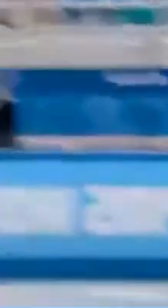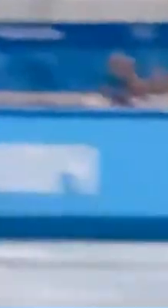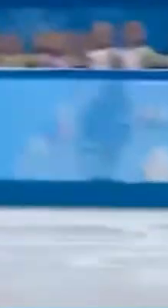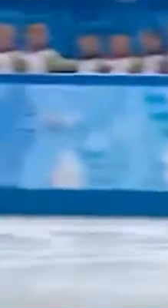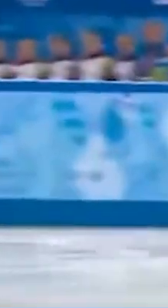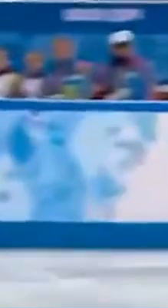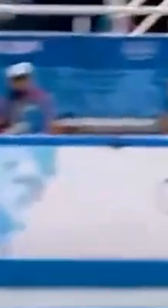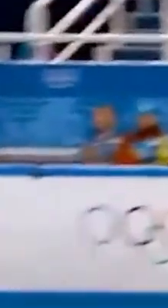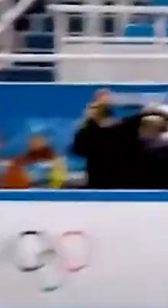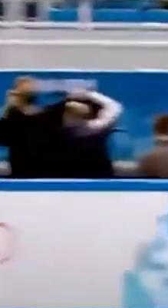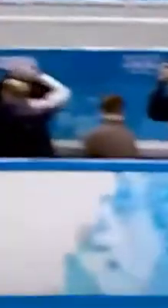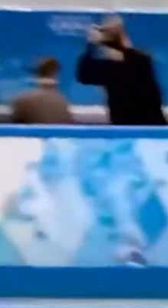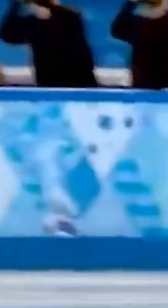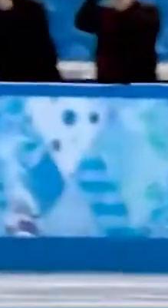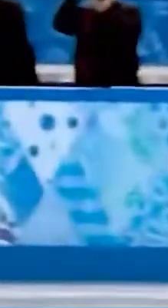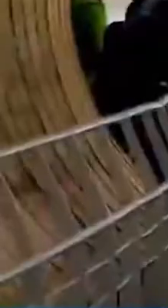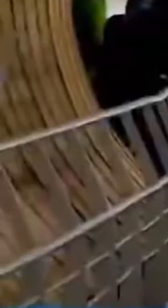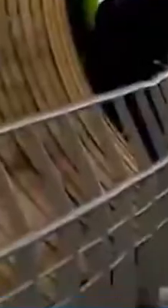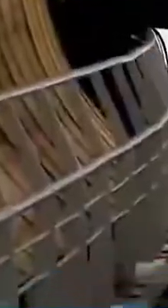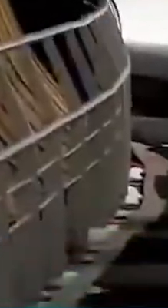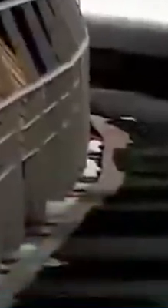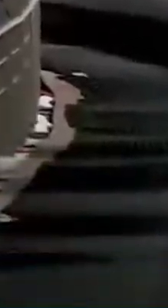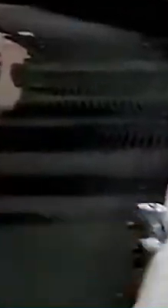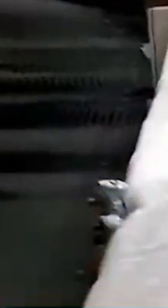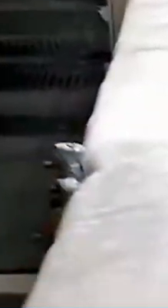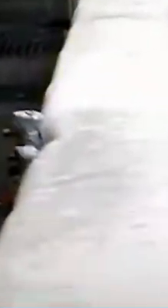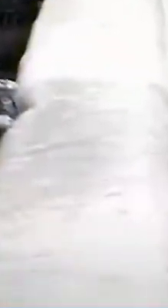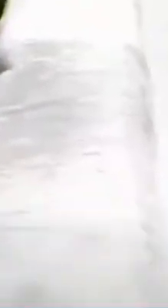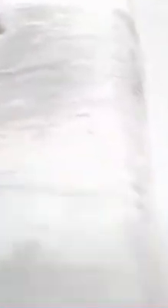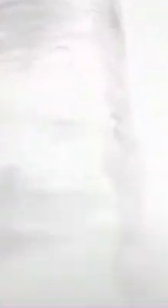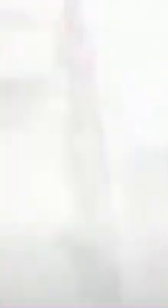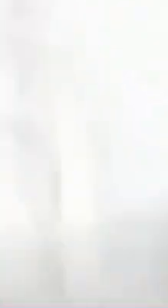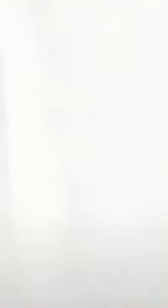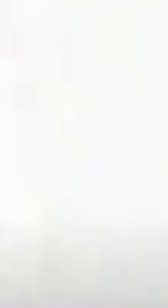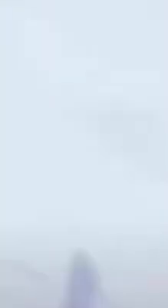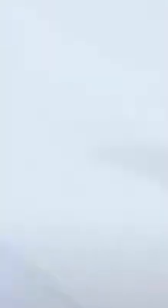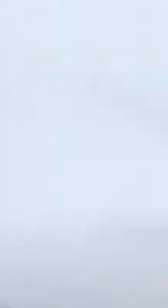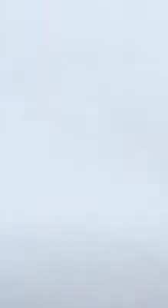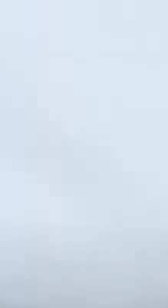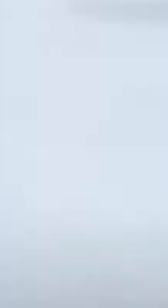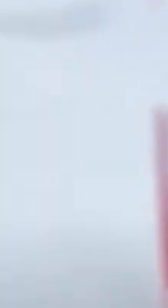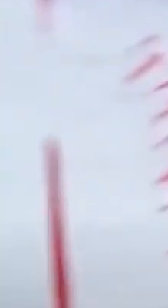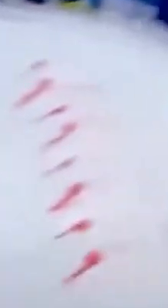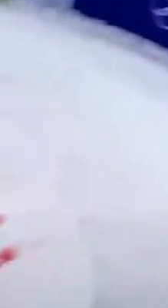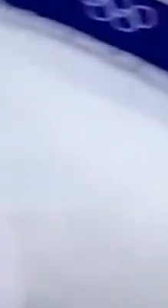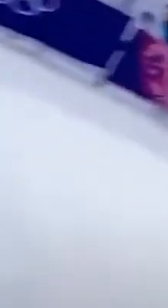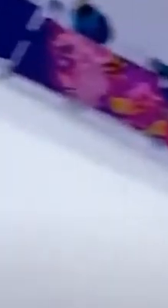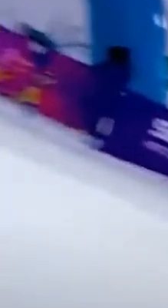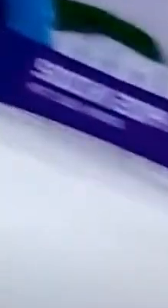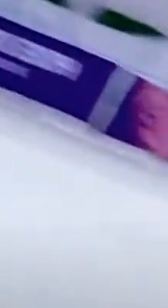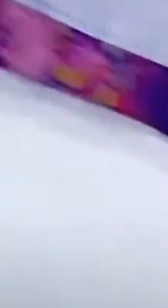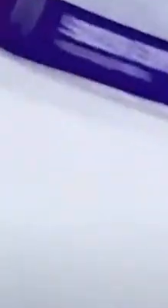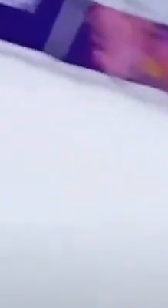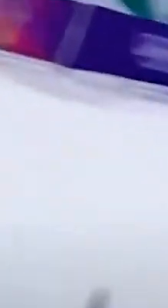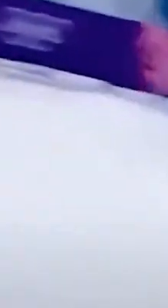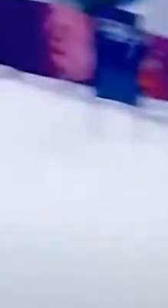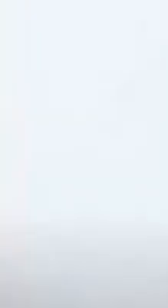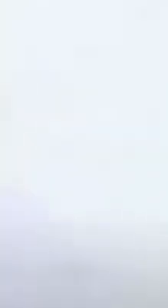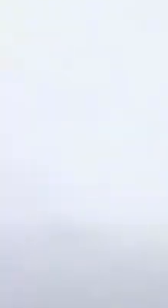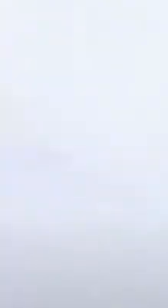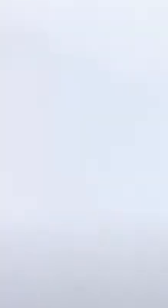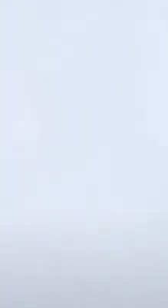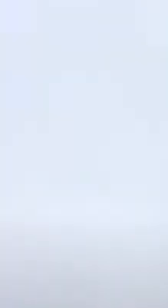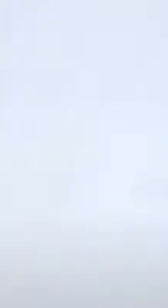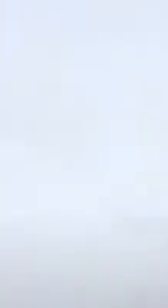in partnership with U.S. Cable, Satellite, DMVPD, and telco providers. The Pyeongchang 2018 Winter